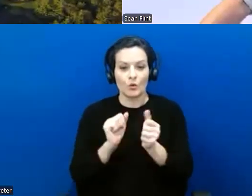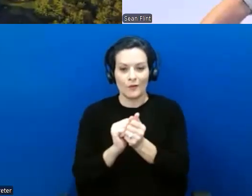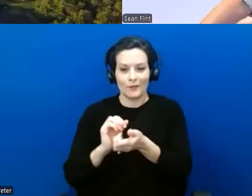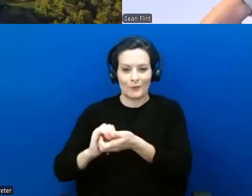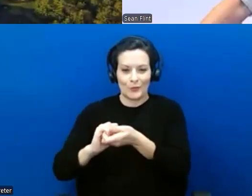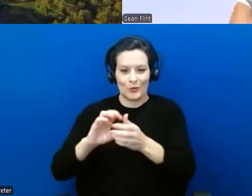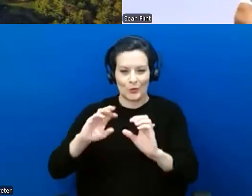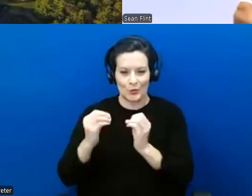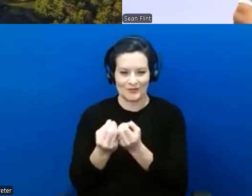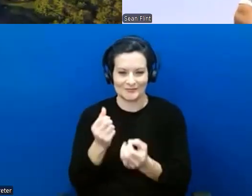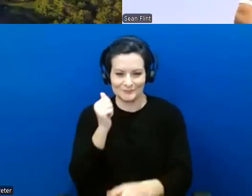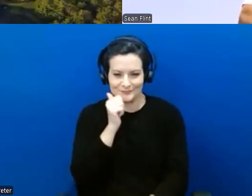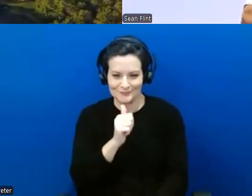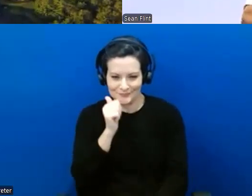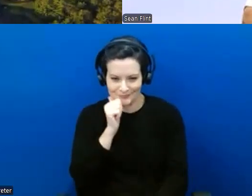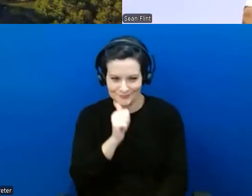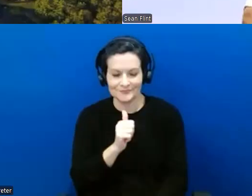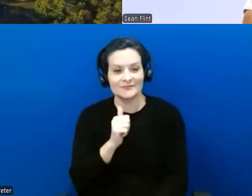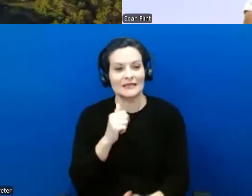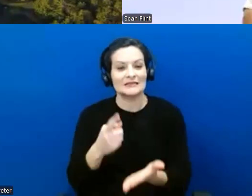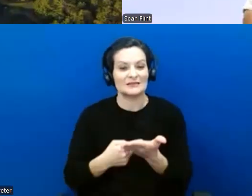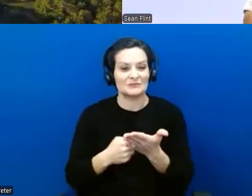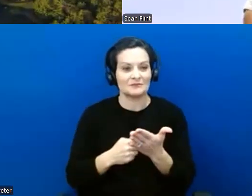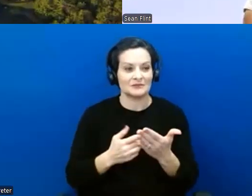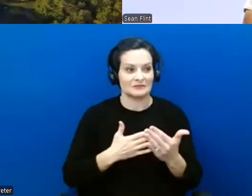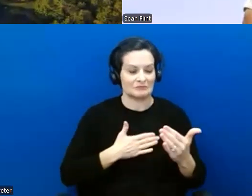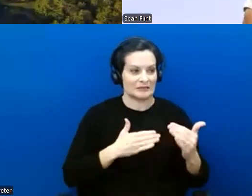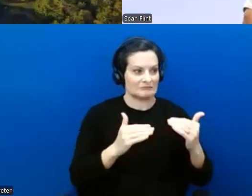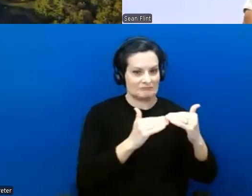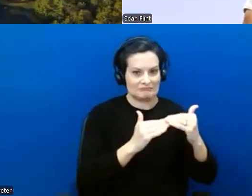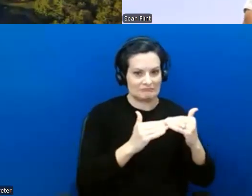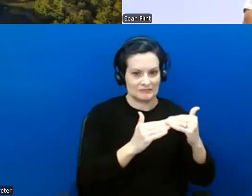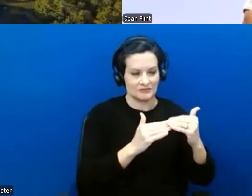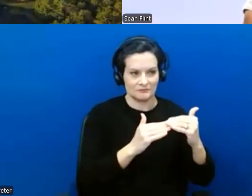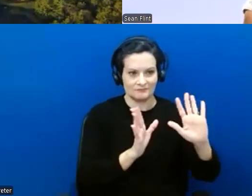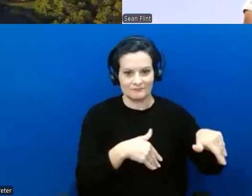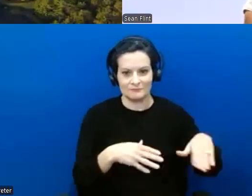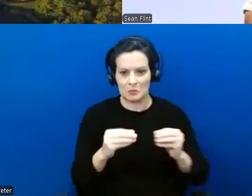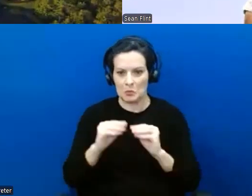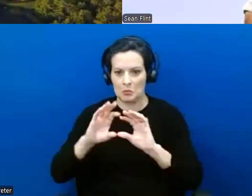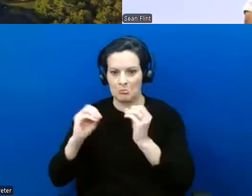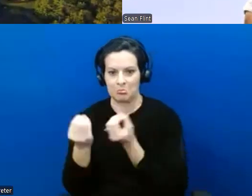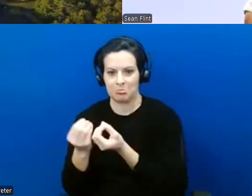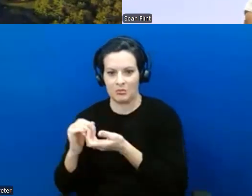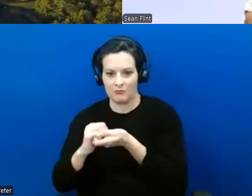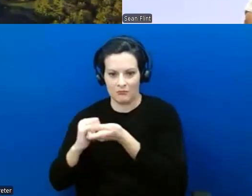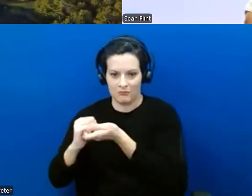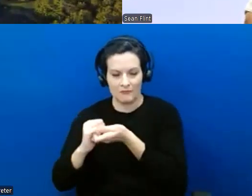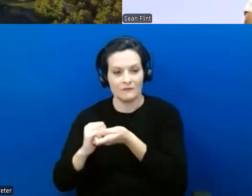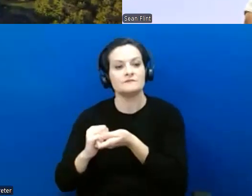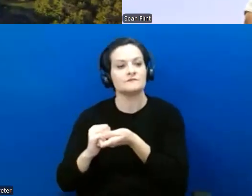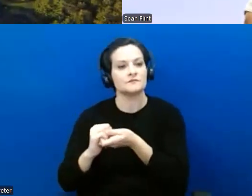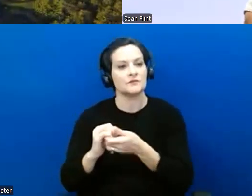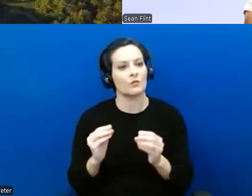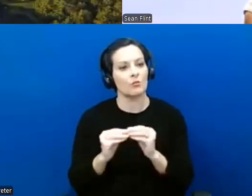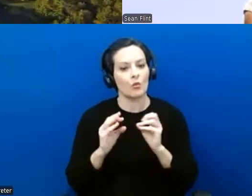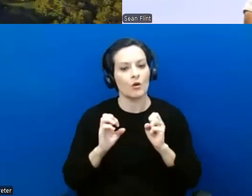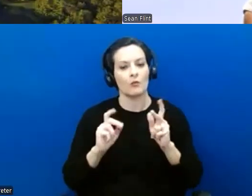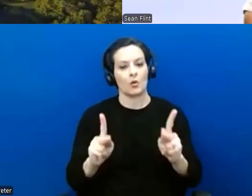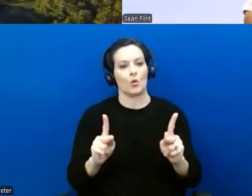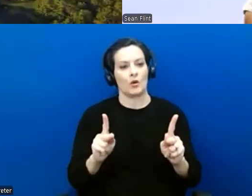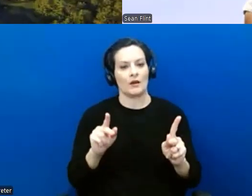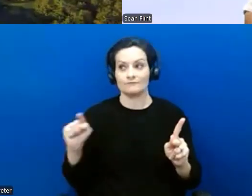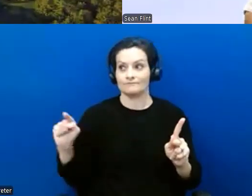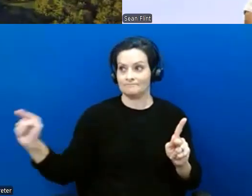organizations on a day-to-day basis sometimes than colleagues with the same job as myself. So it gives you the opportunity to bring in those